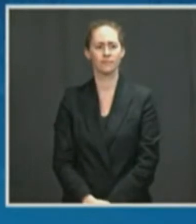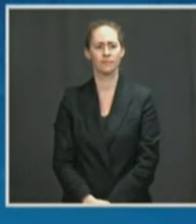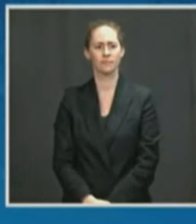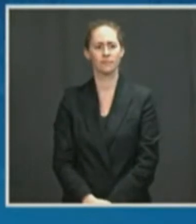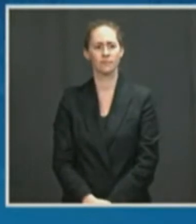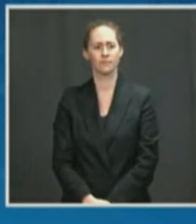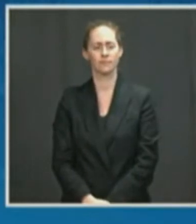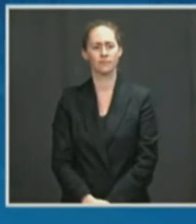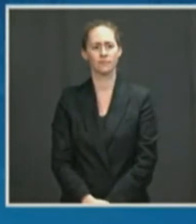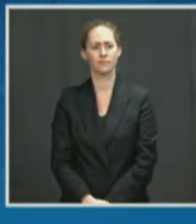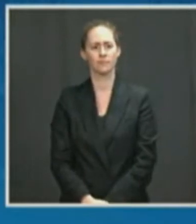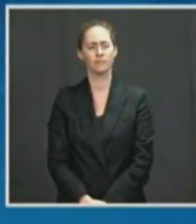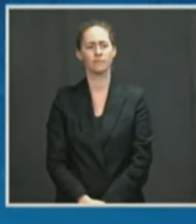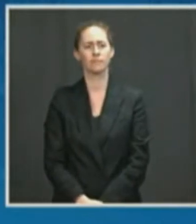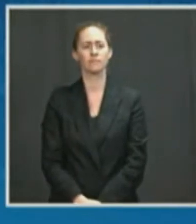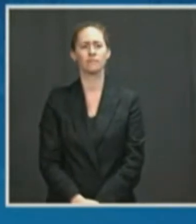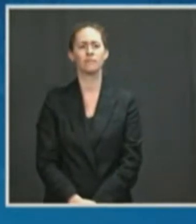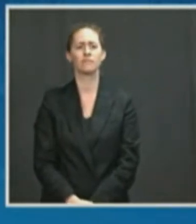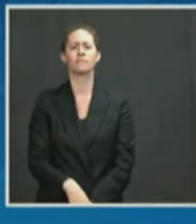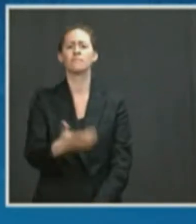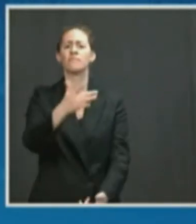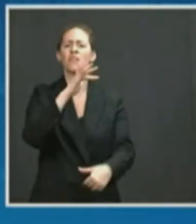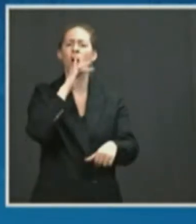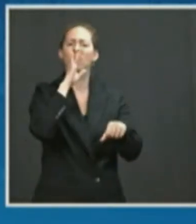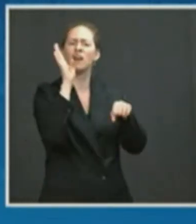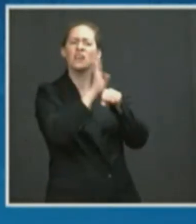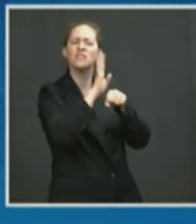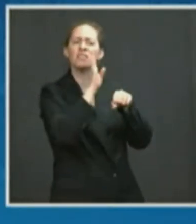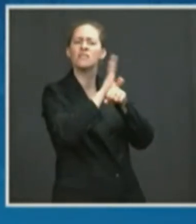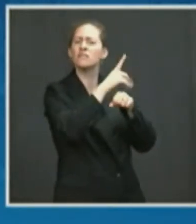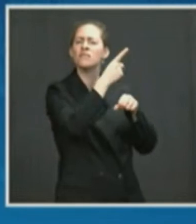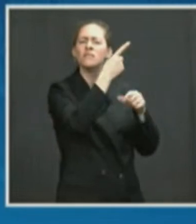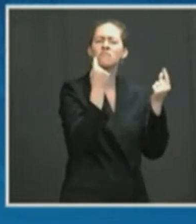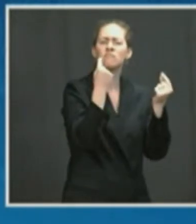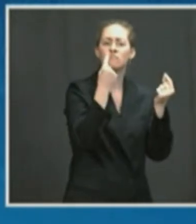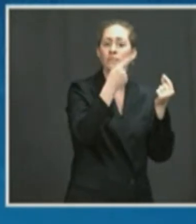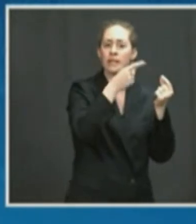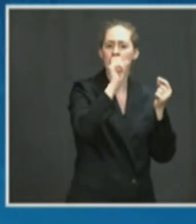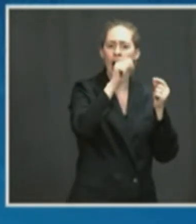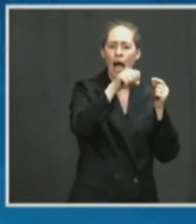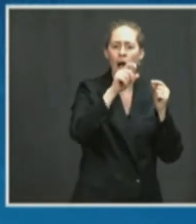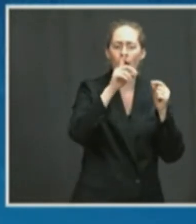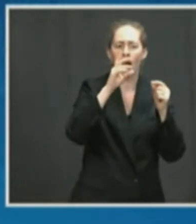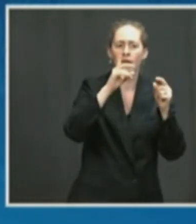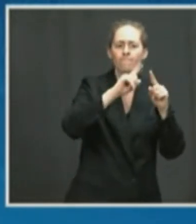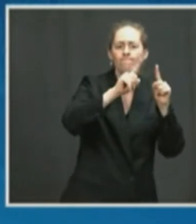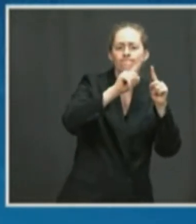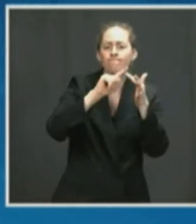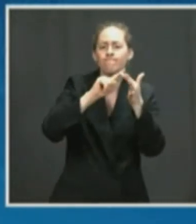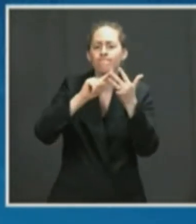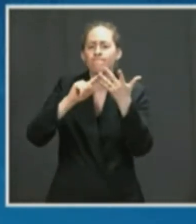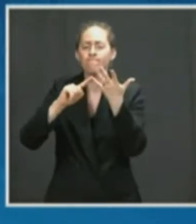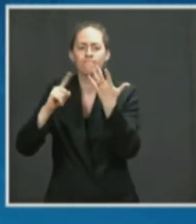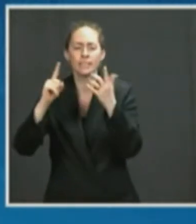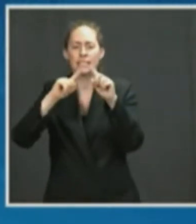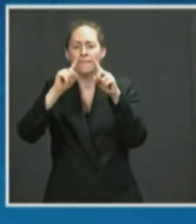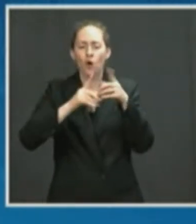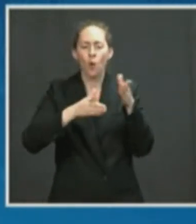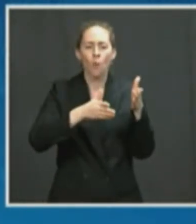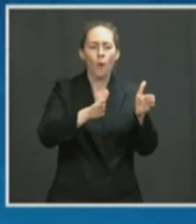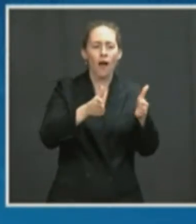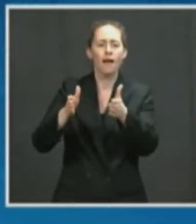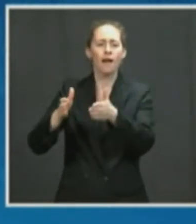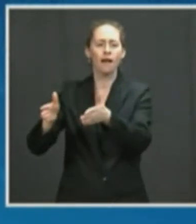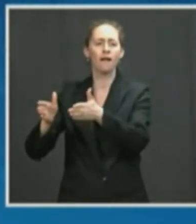multidimensional. Corruption is not only of politicians, corruption also involves individuals